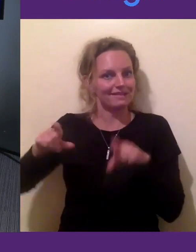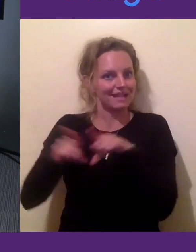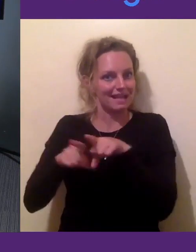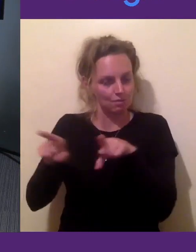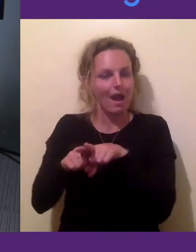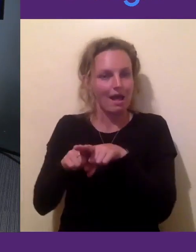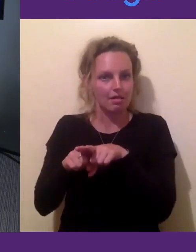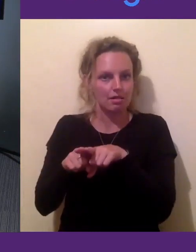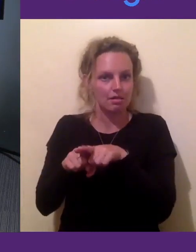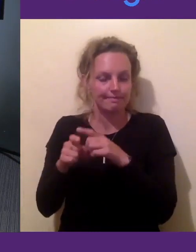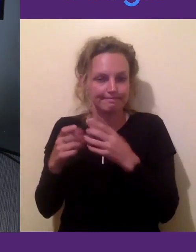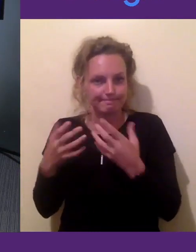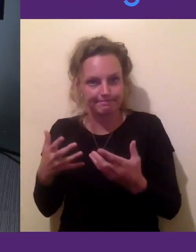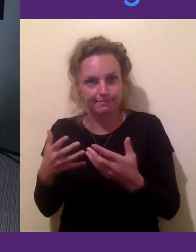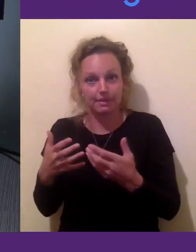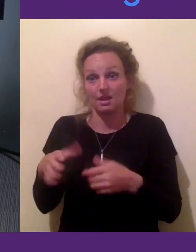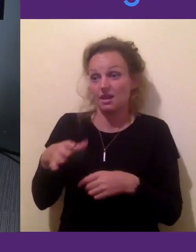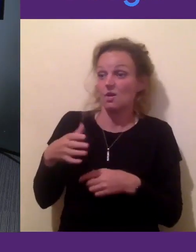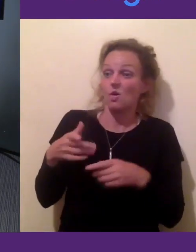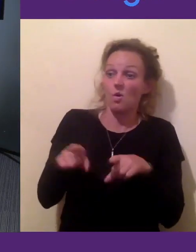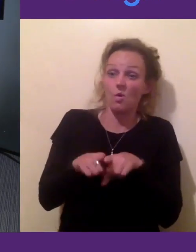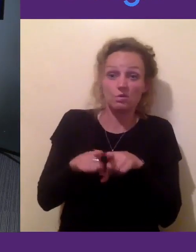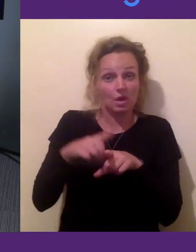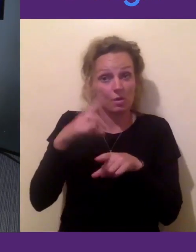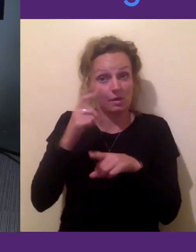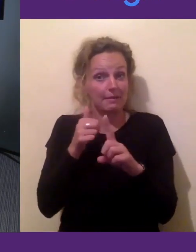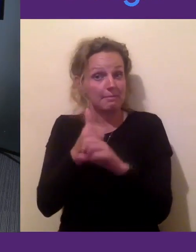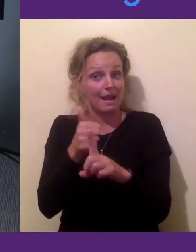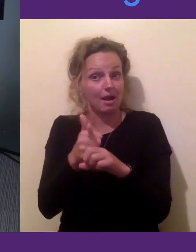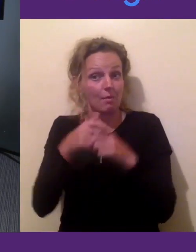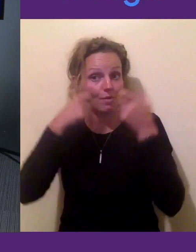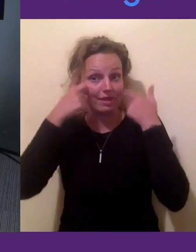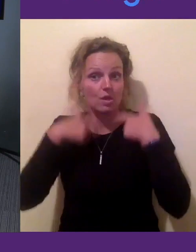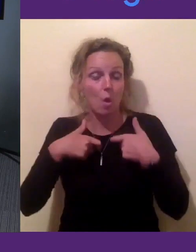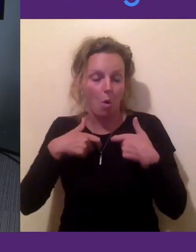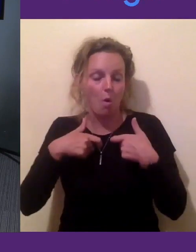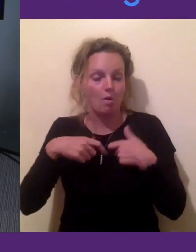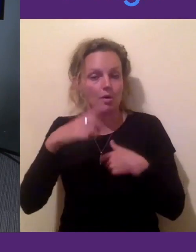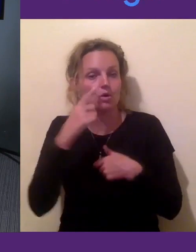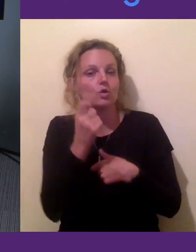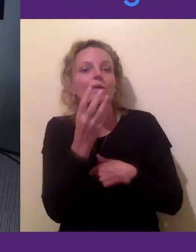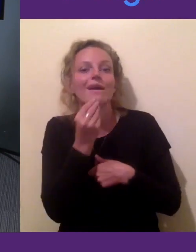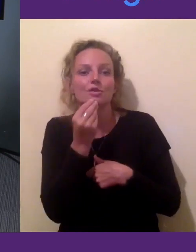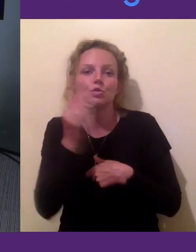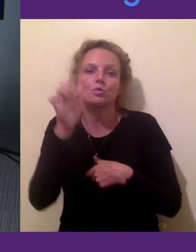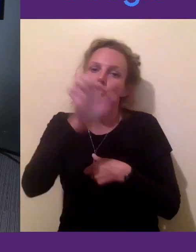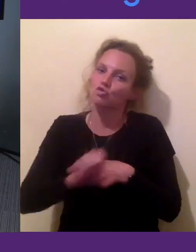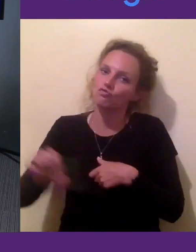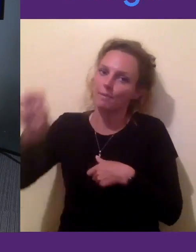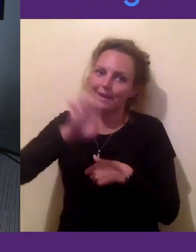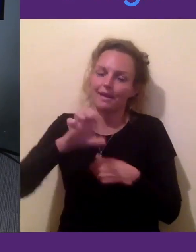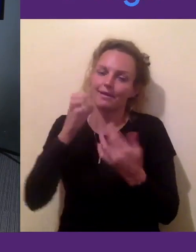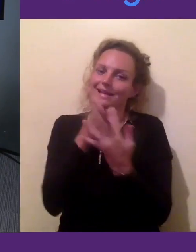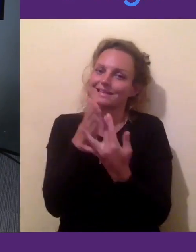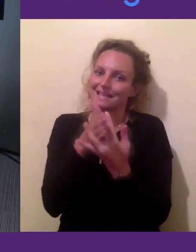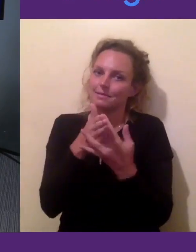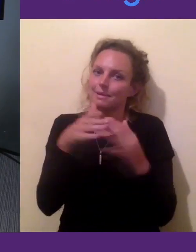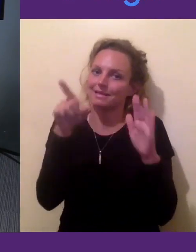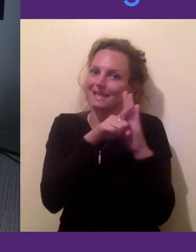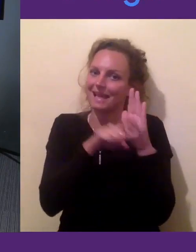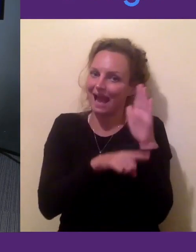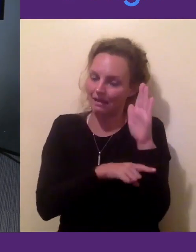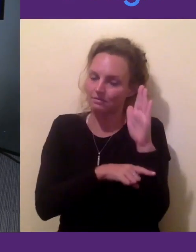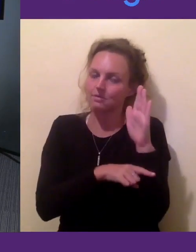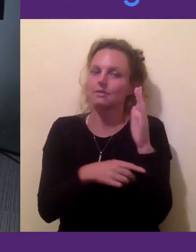extra hammer, you can use the European Accessibility Act 2 years from now, and all private companies are mandated by it.